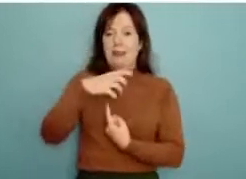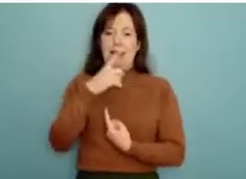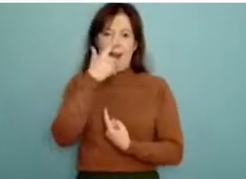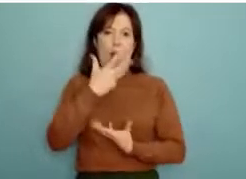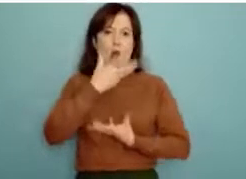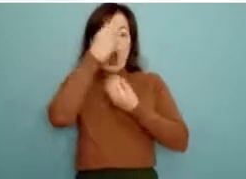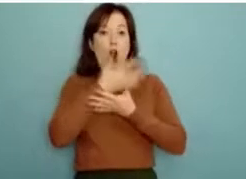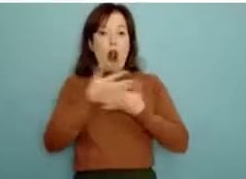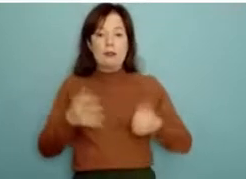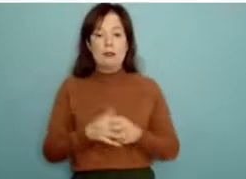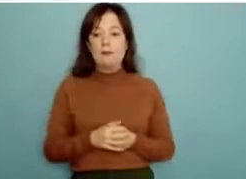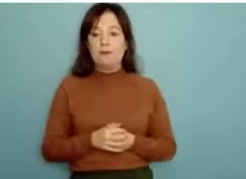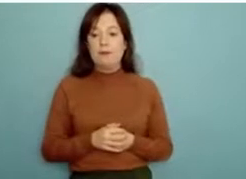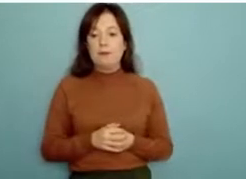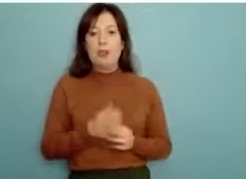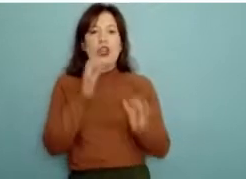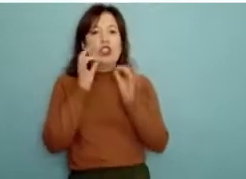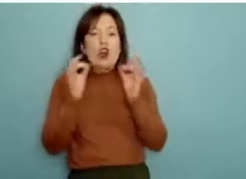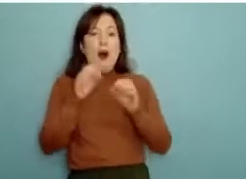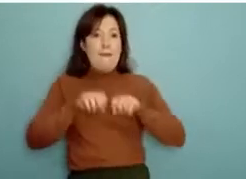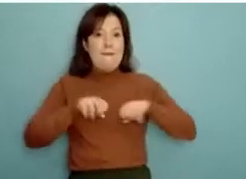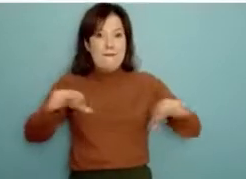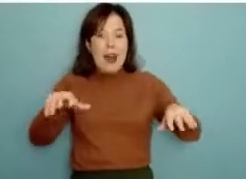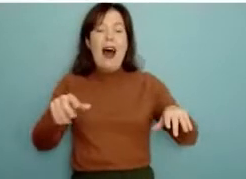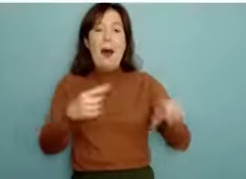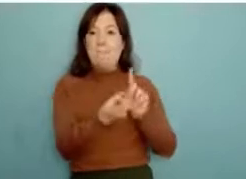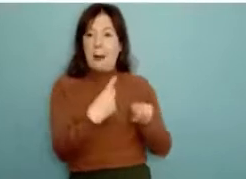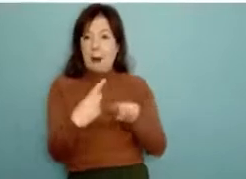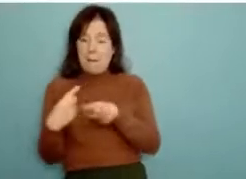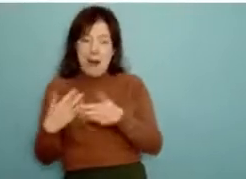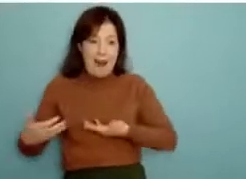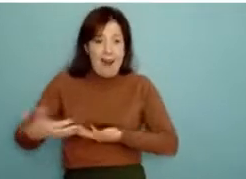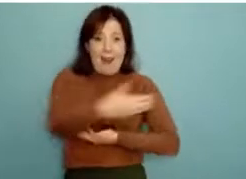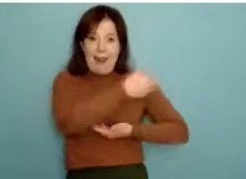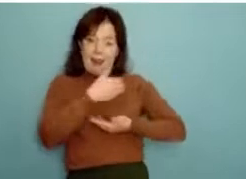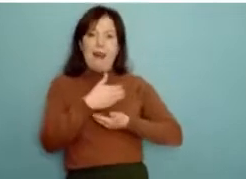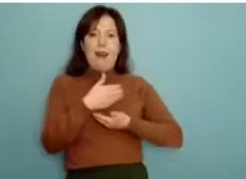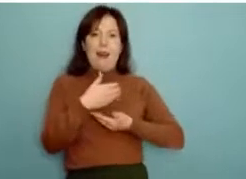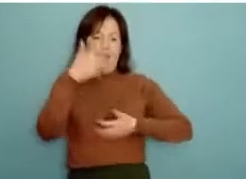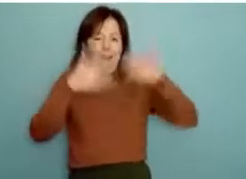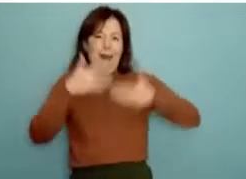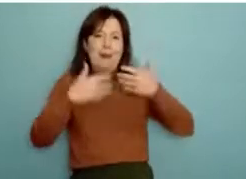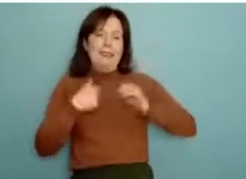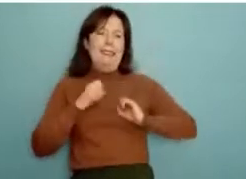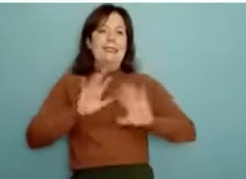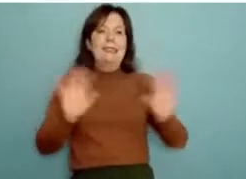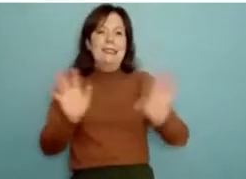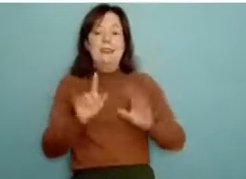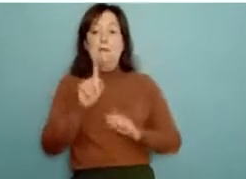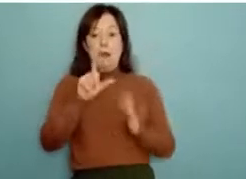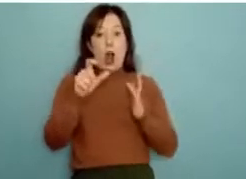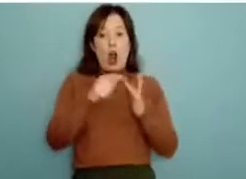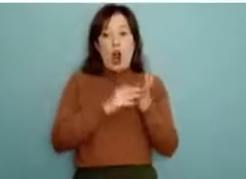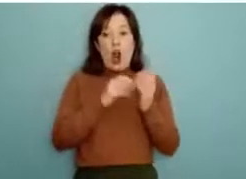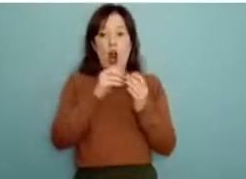I'm not going to go through all the survey responses, but essentially they use the survey to map onto those different components of COM-B, as you can see on the